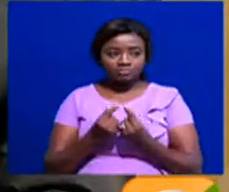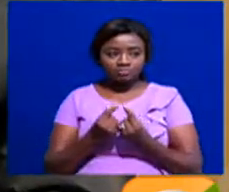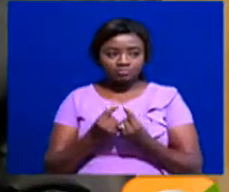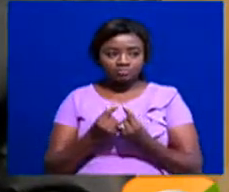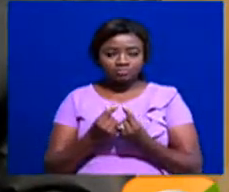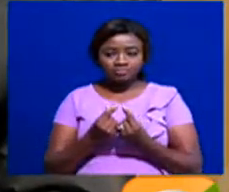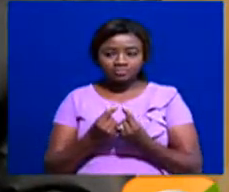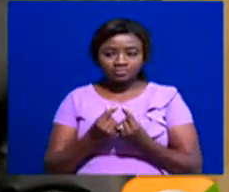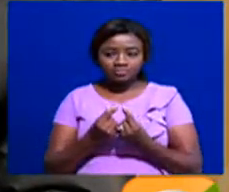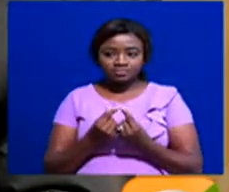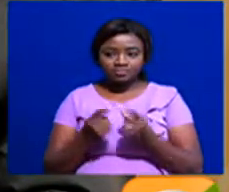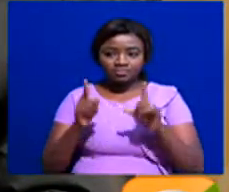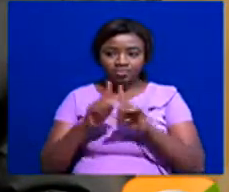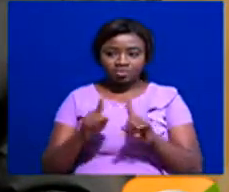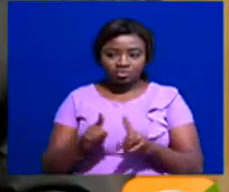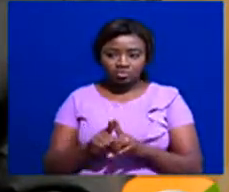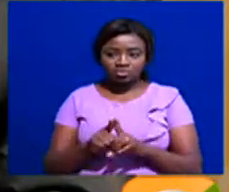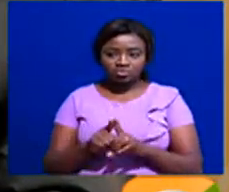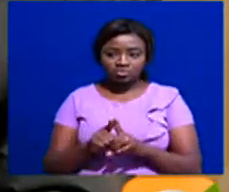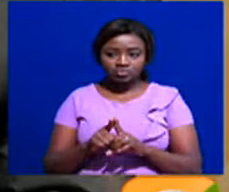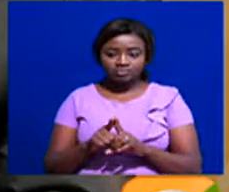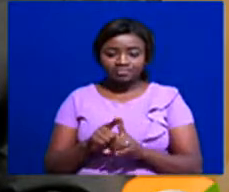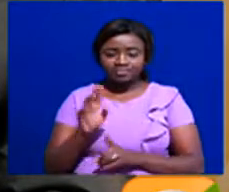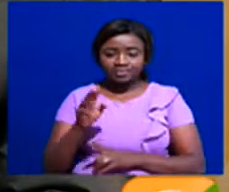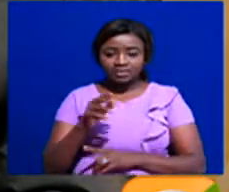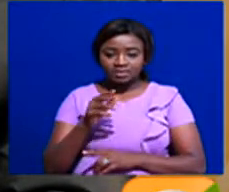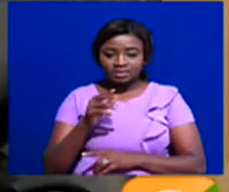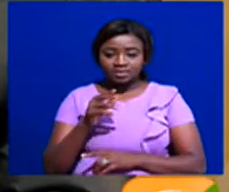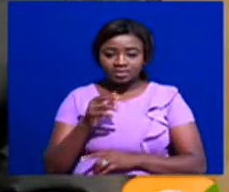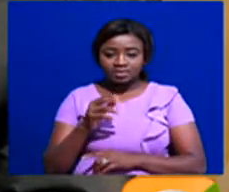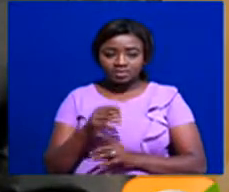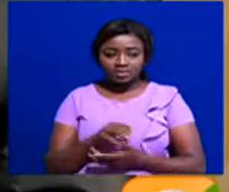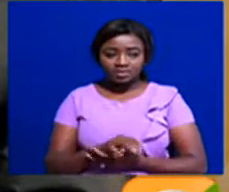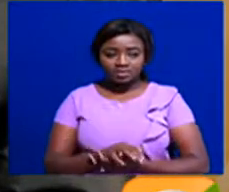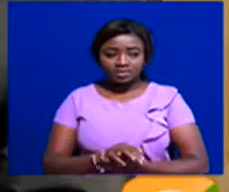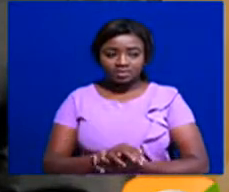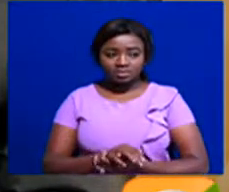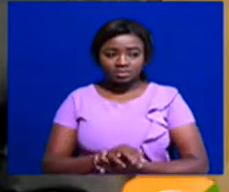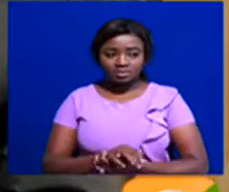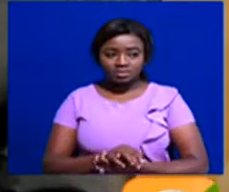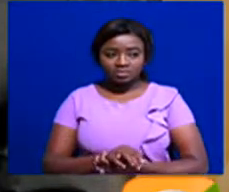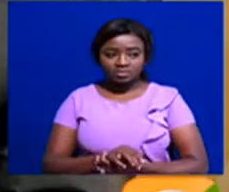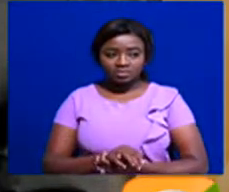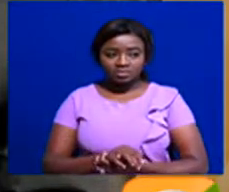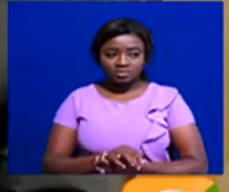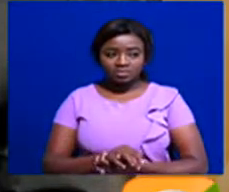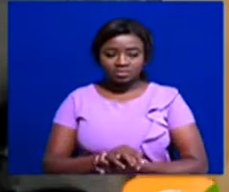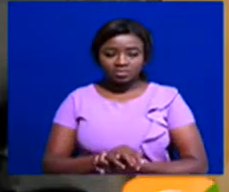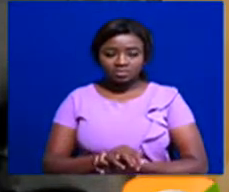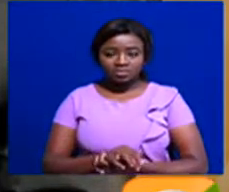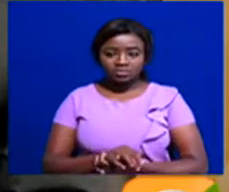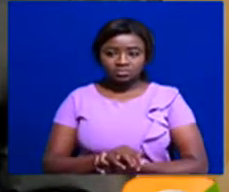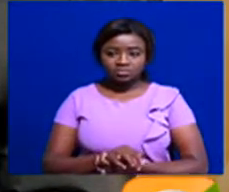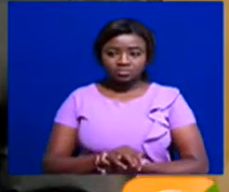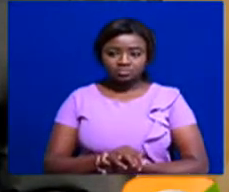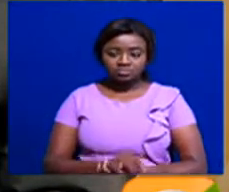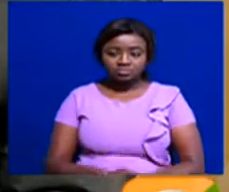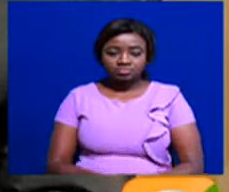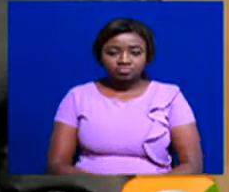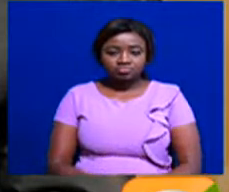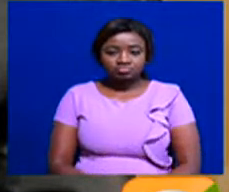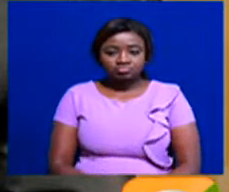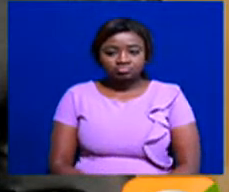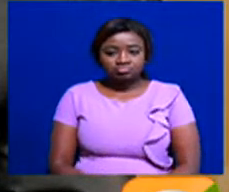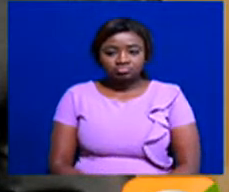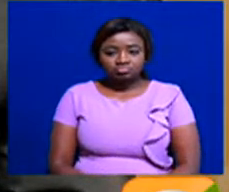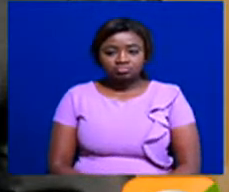it reduces the users among the youth as the production is cut low. And